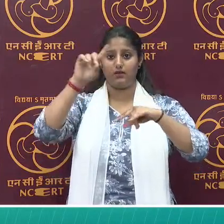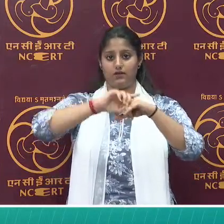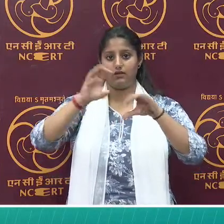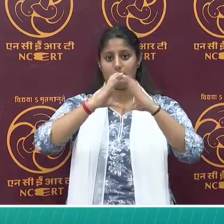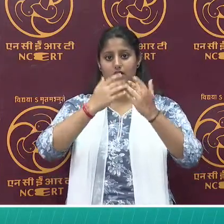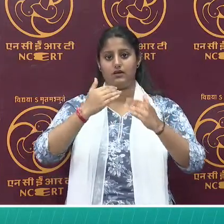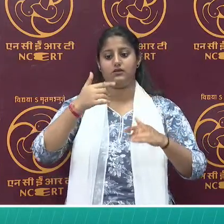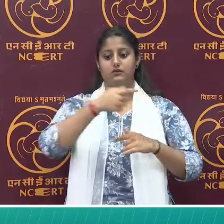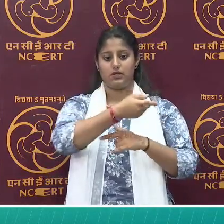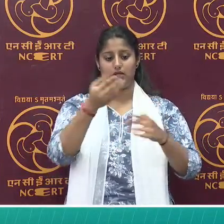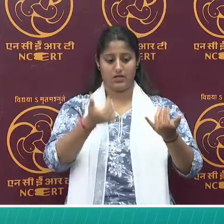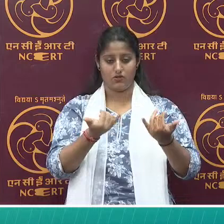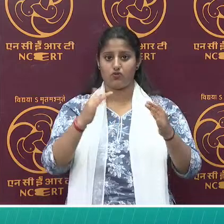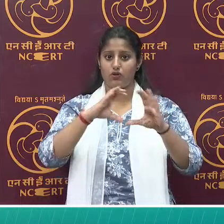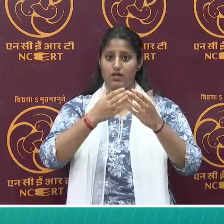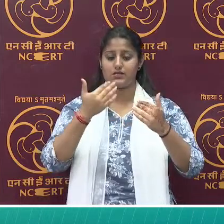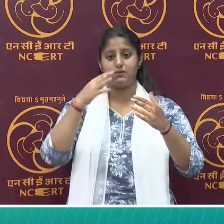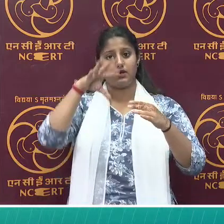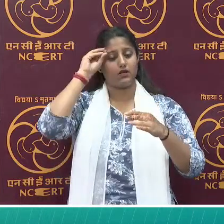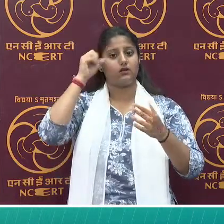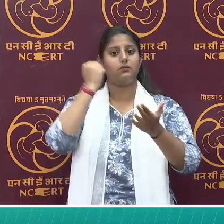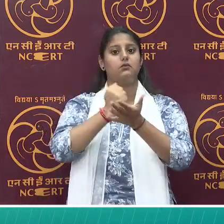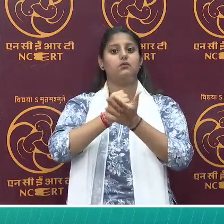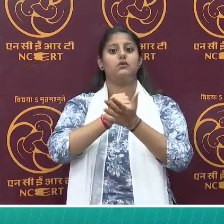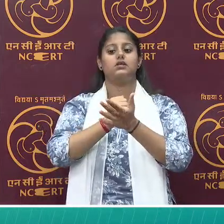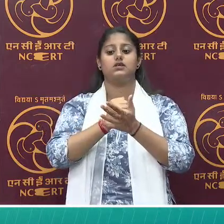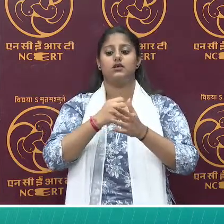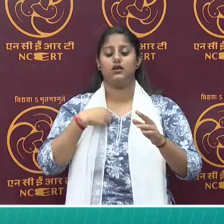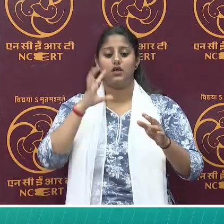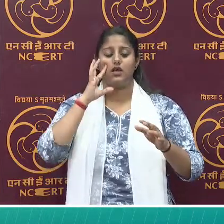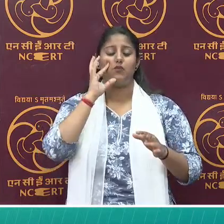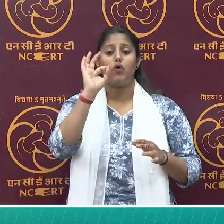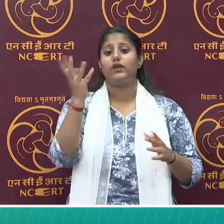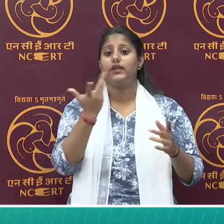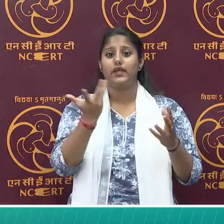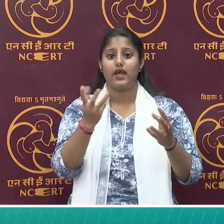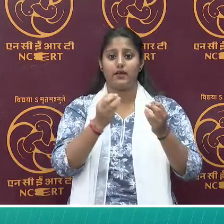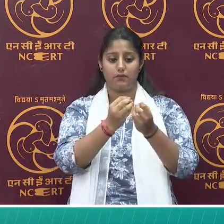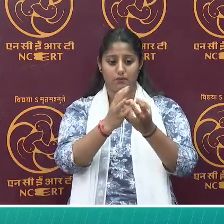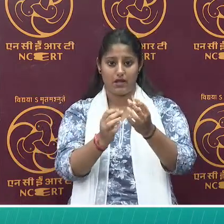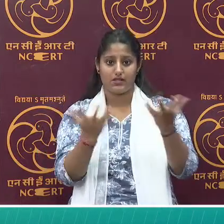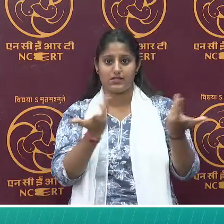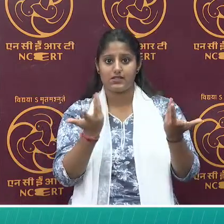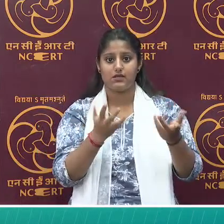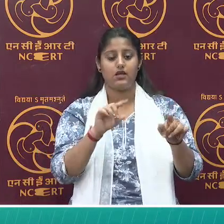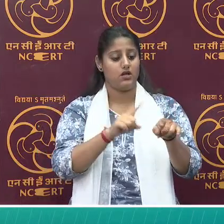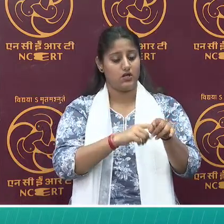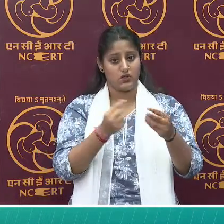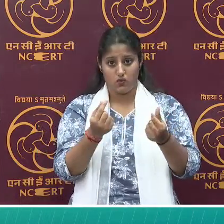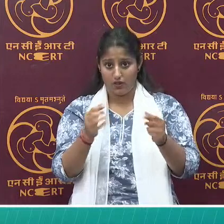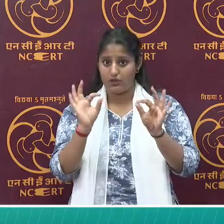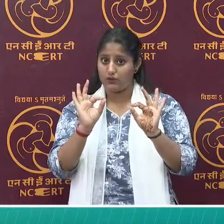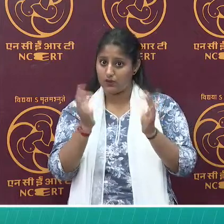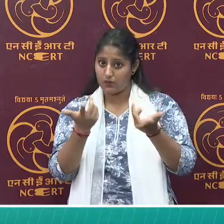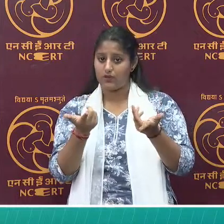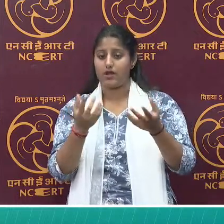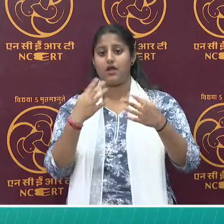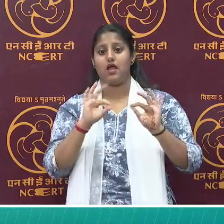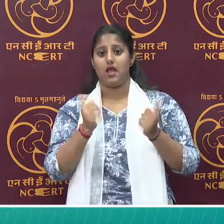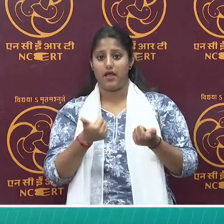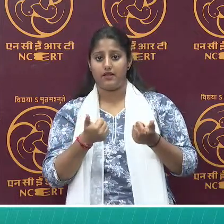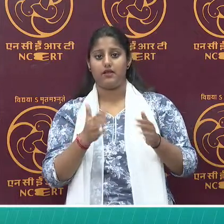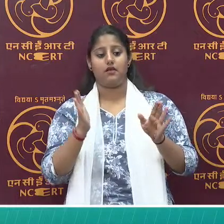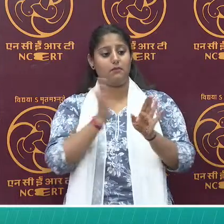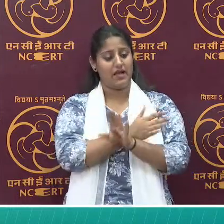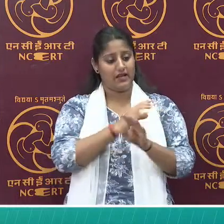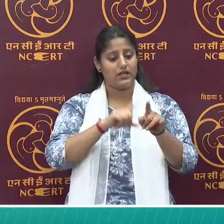our mind, that what is necessary for a plant to grow. Soil needs to be healthy. We need to be preparing